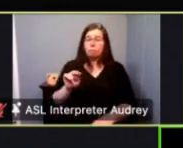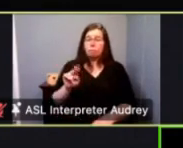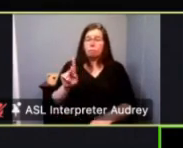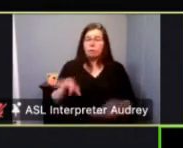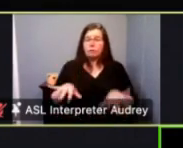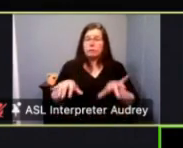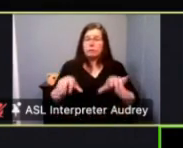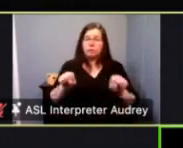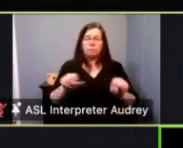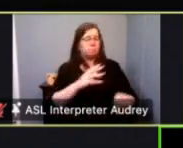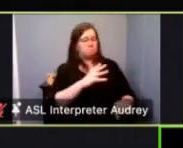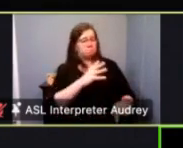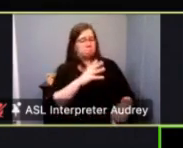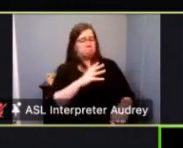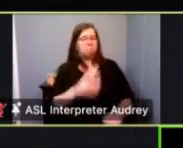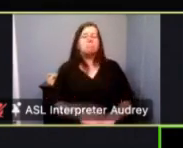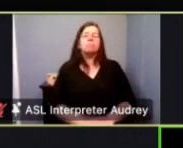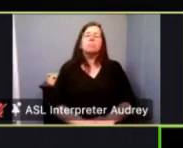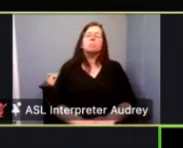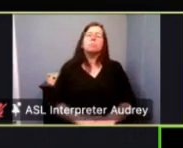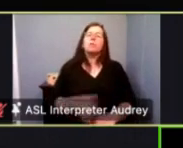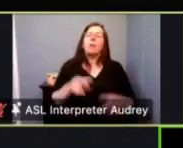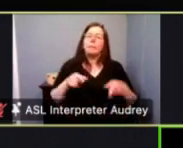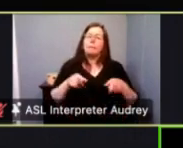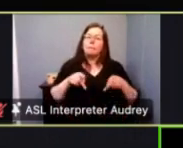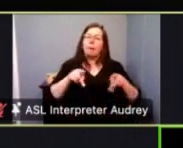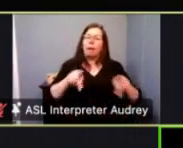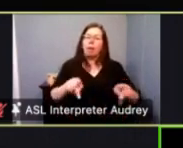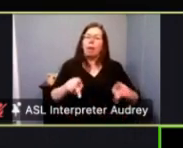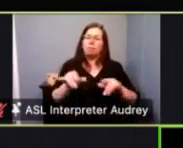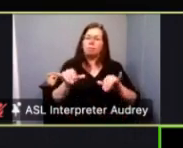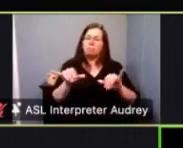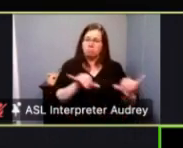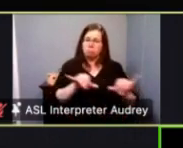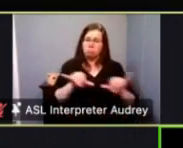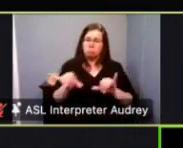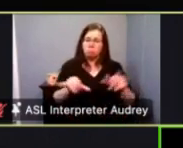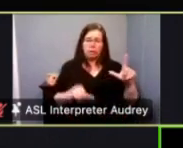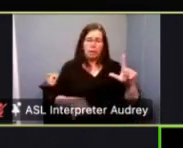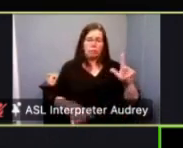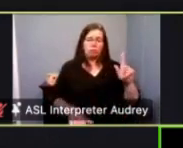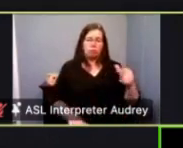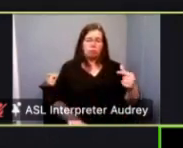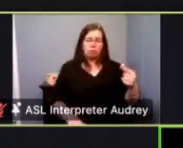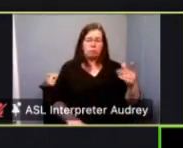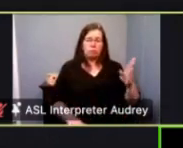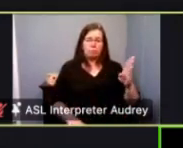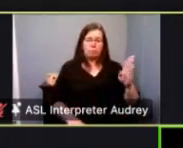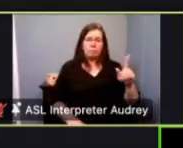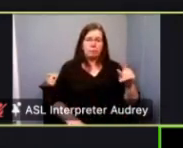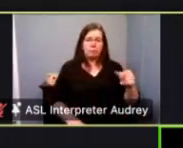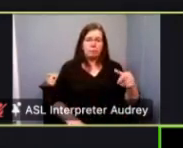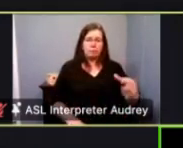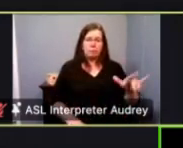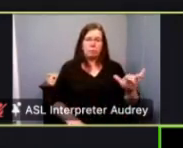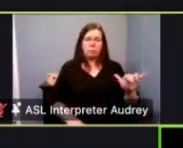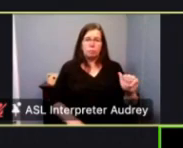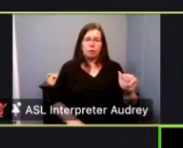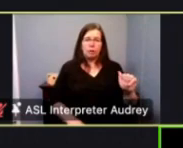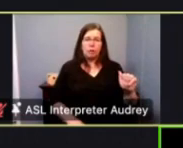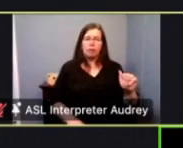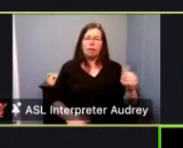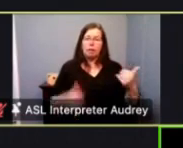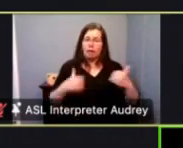Oh, sure can. The parallels between movements. The LGBT community has Pride Month, which is on June. It